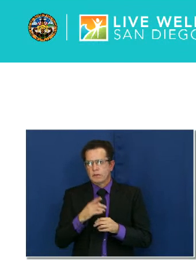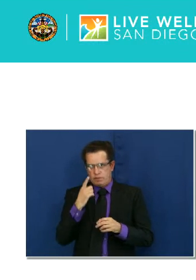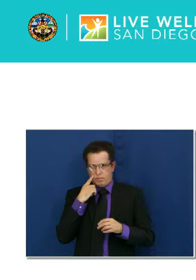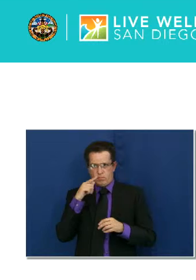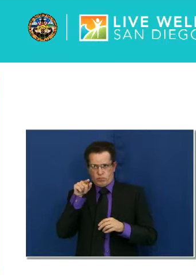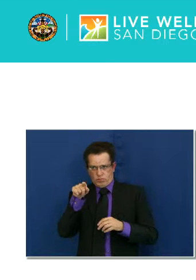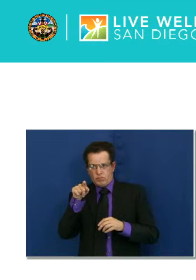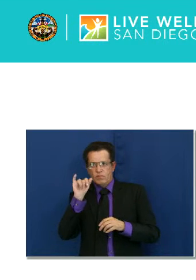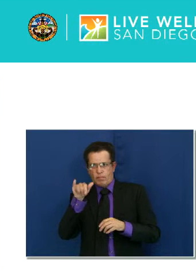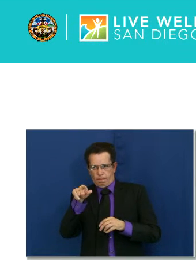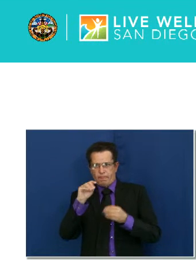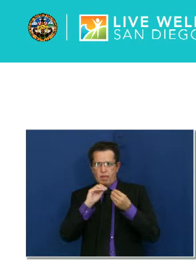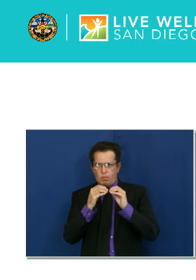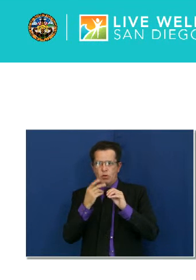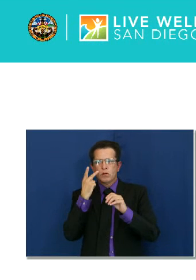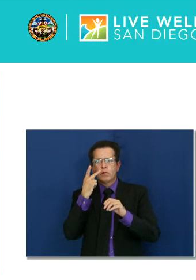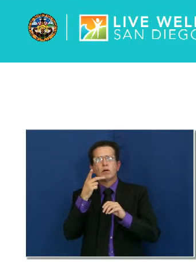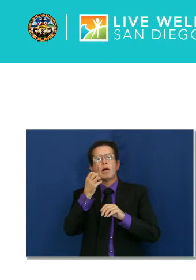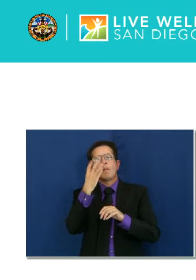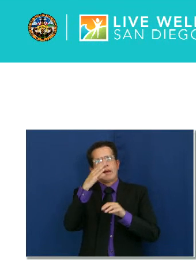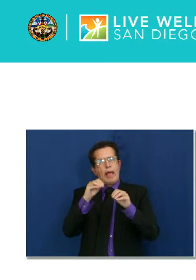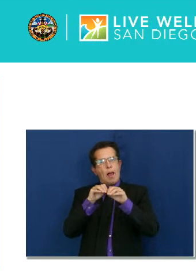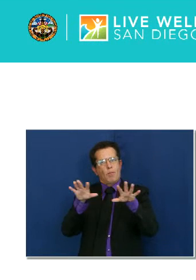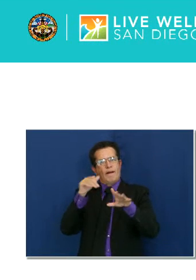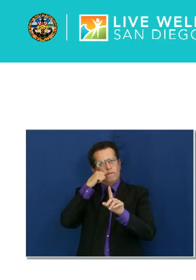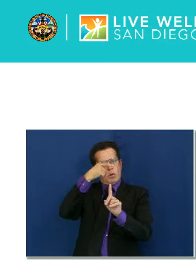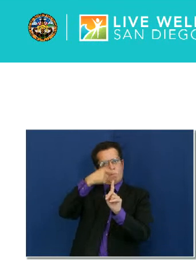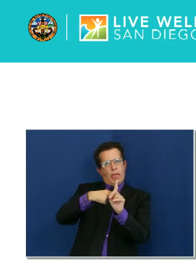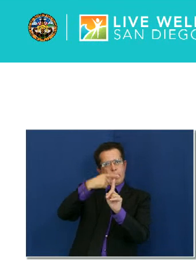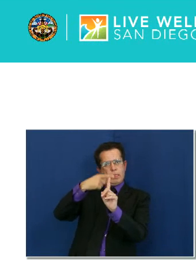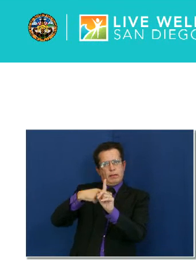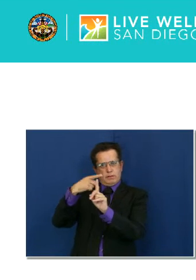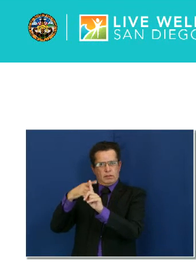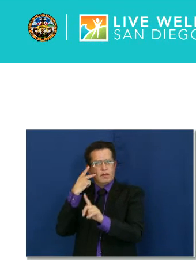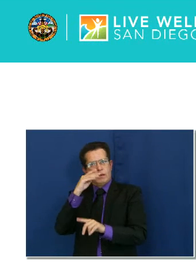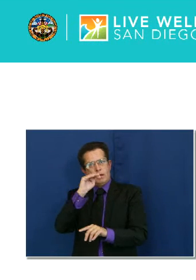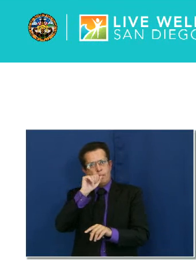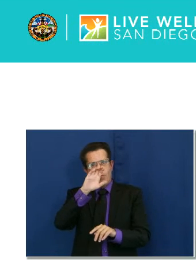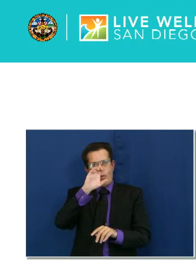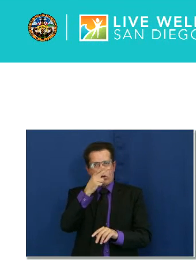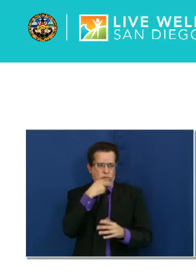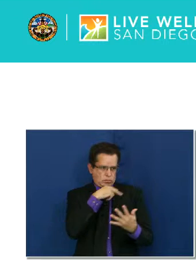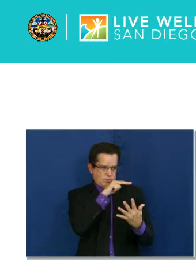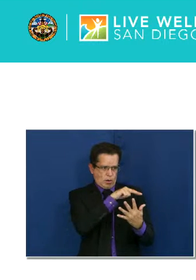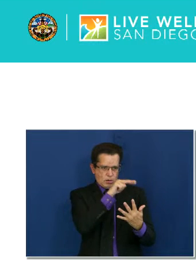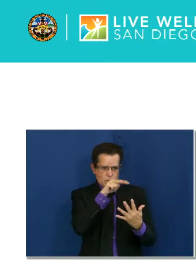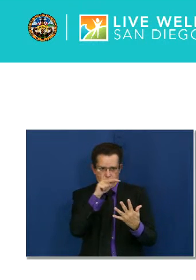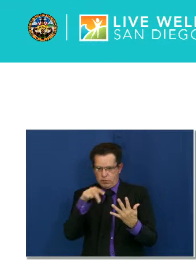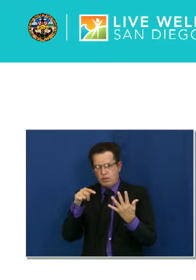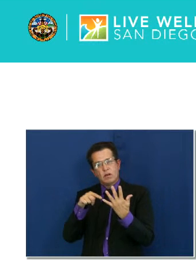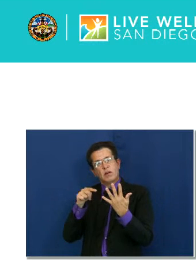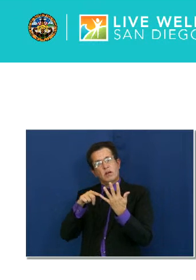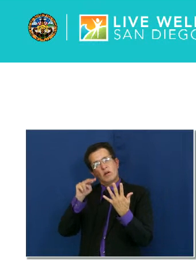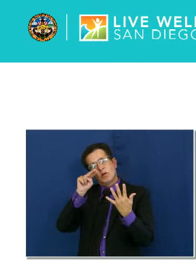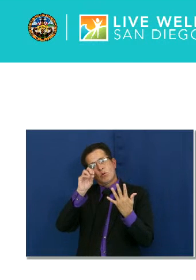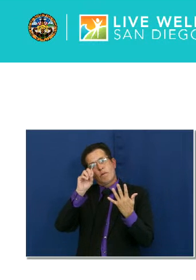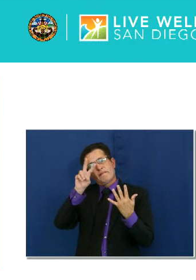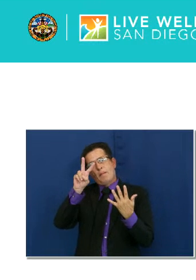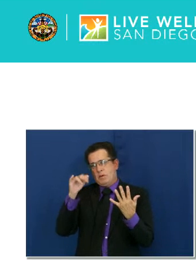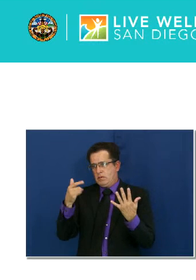slide, you can see that we look at the outbreaks by months since March, and November has almost